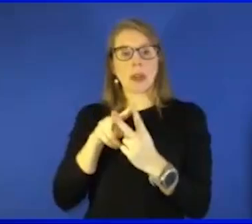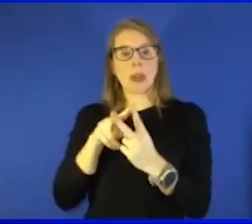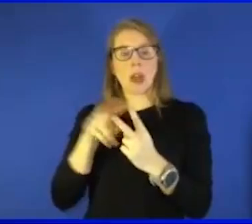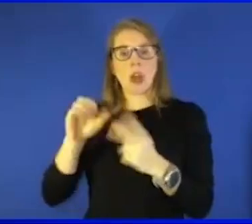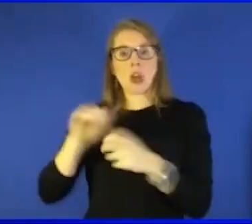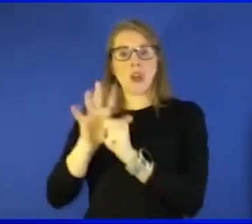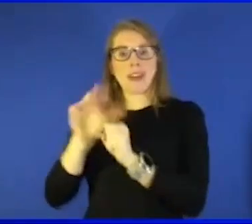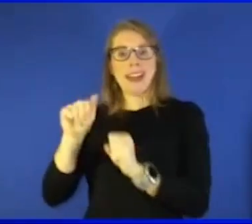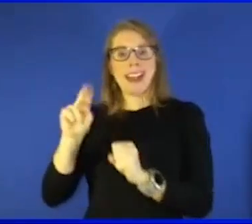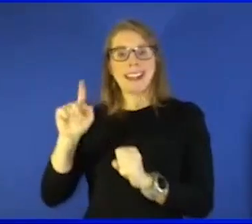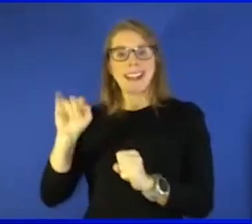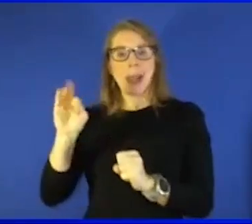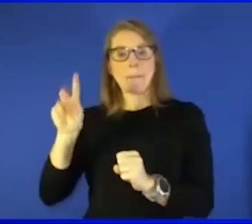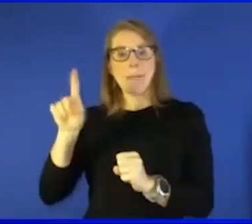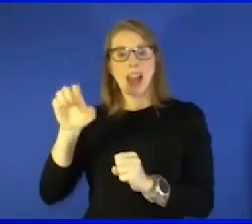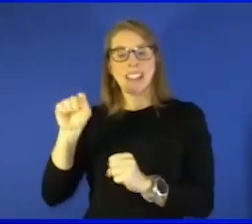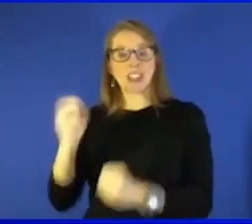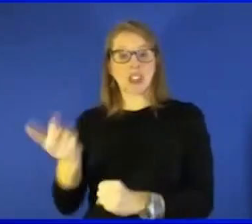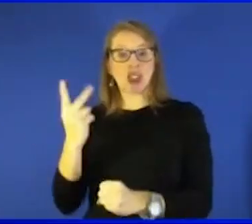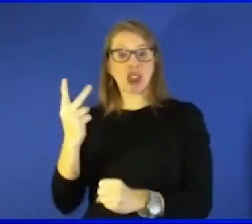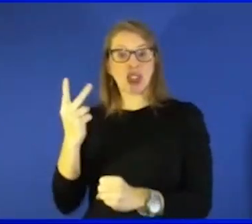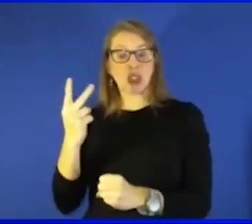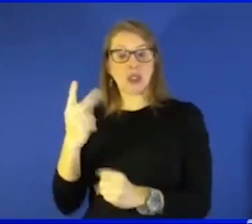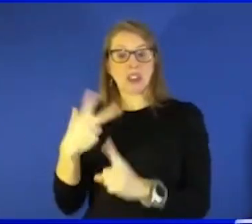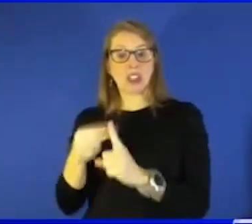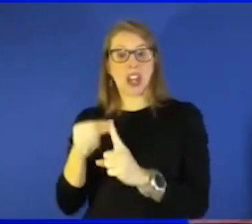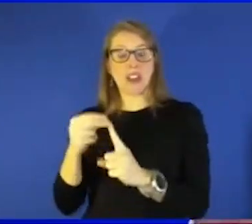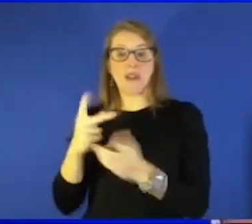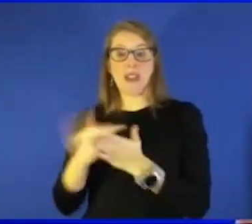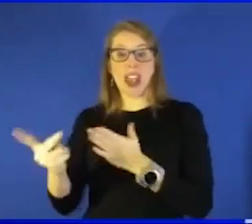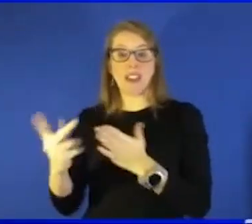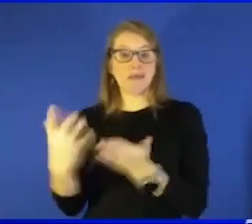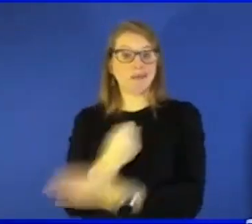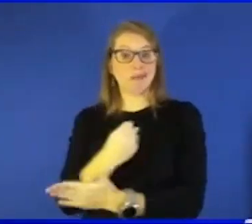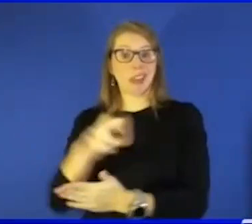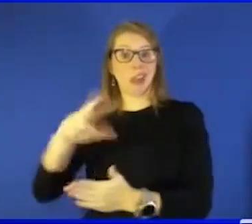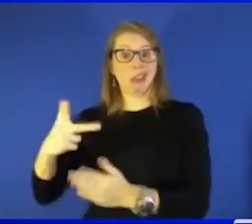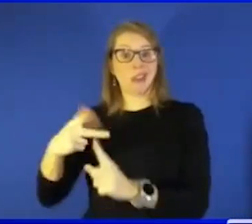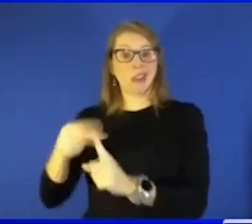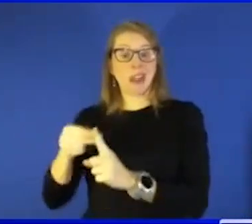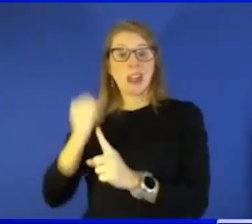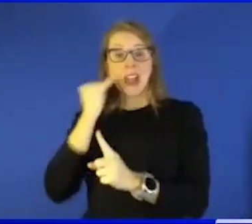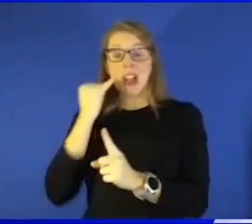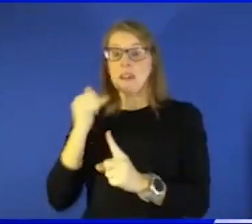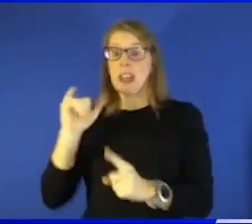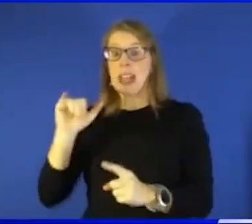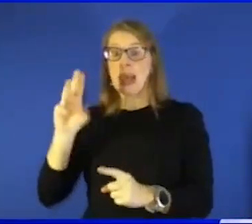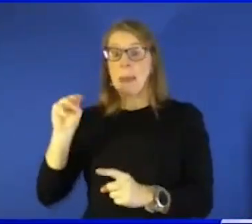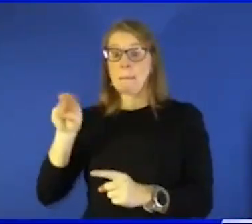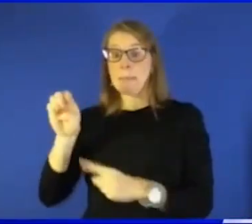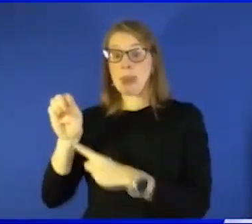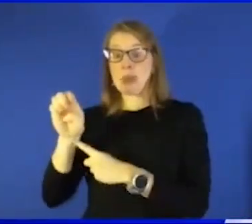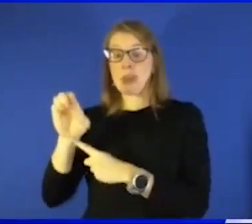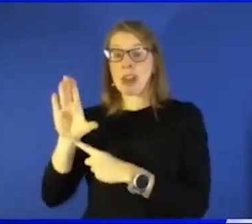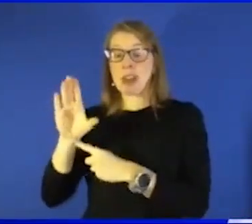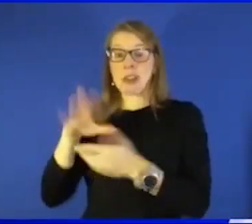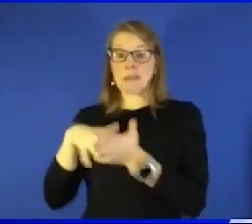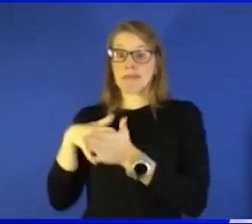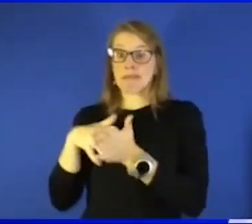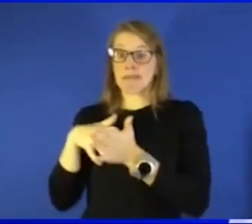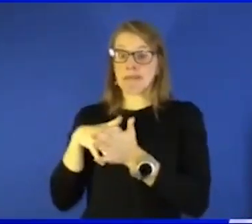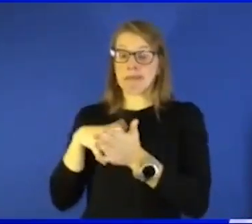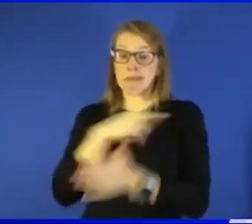she only had 2 shots. She had failed to get the 3rd shot. So again, if you're one of those really immunocompromised patients, don't fail to get